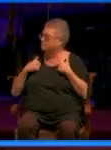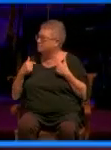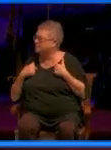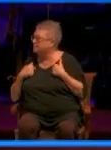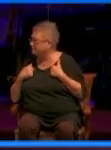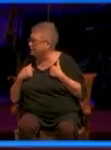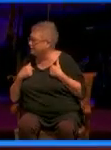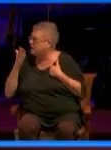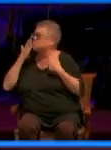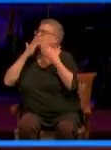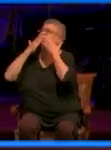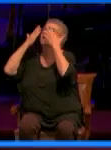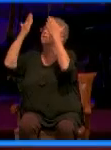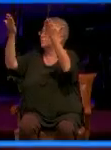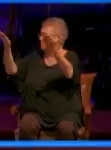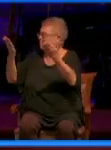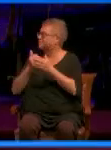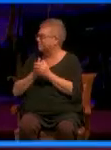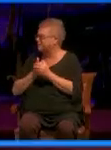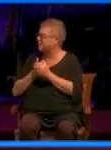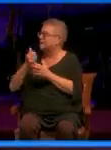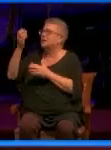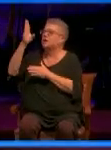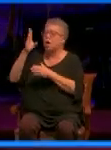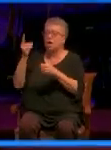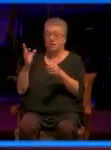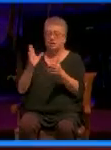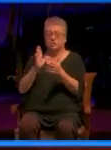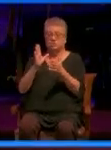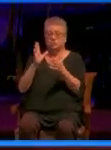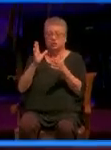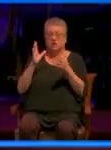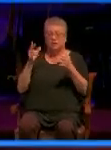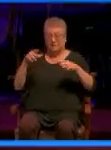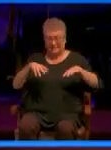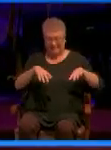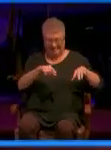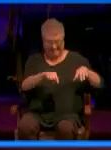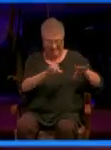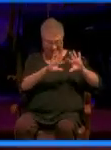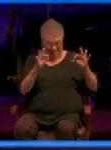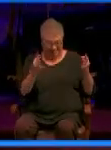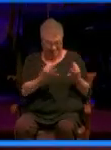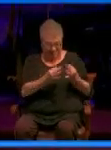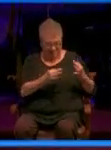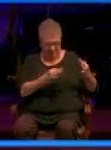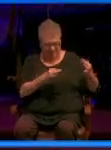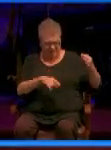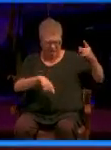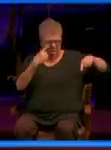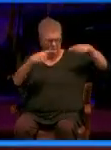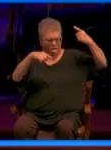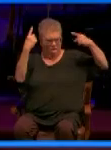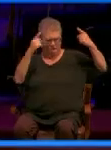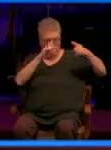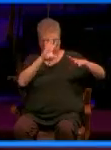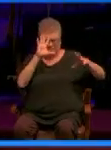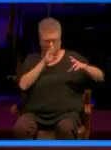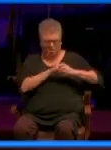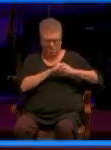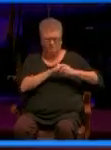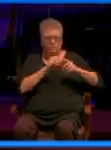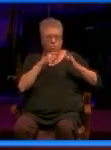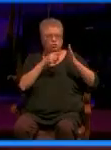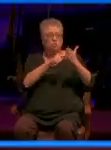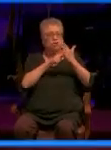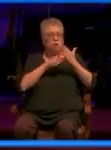I'm so thankful that God used this broken family feud to show me his mercy. Let me close